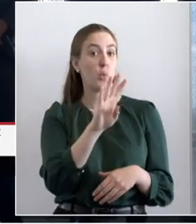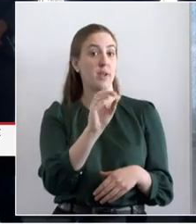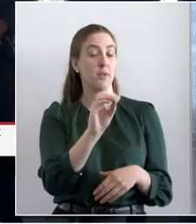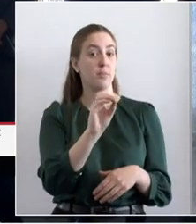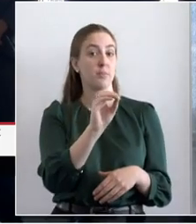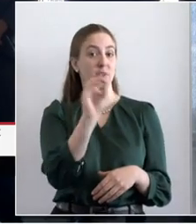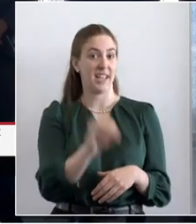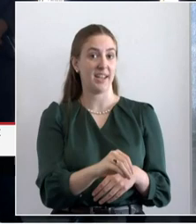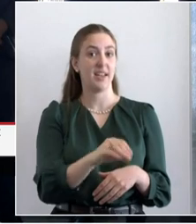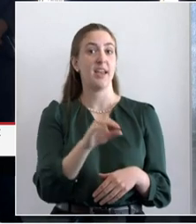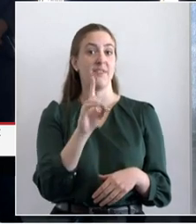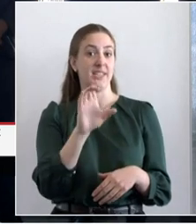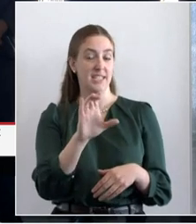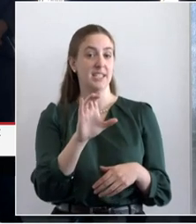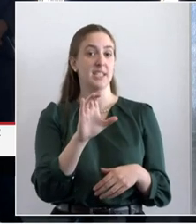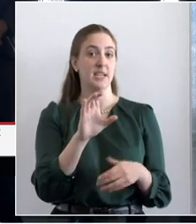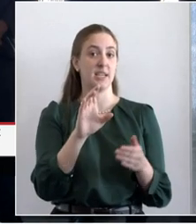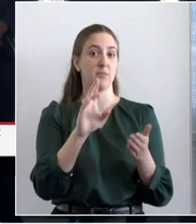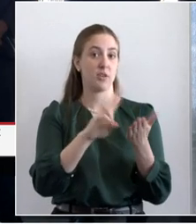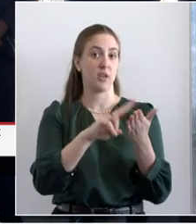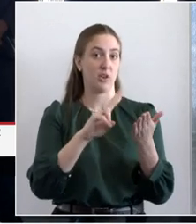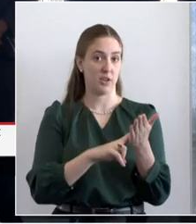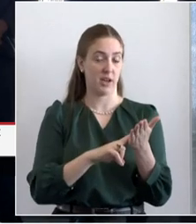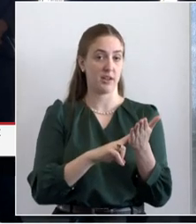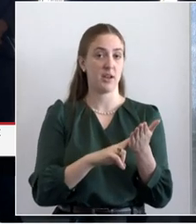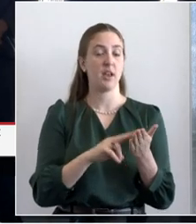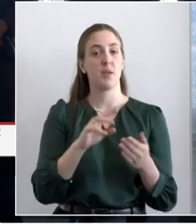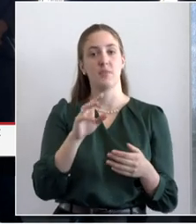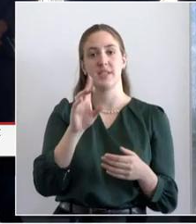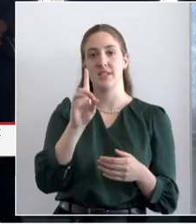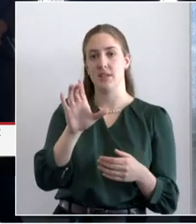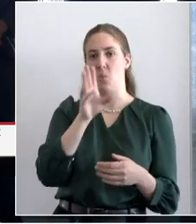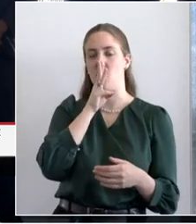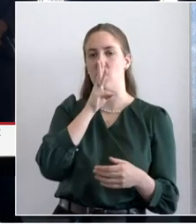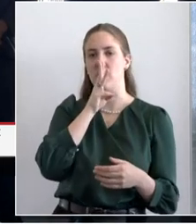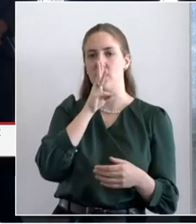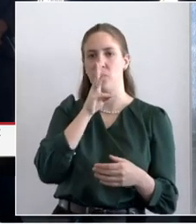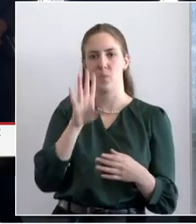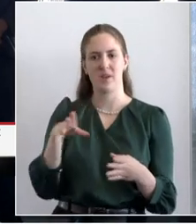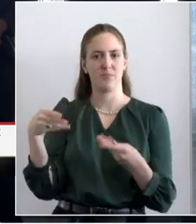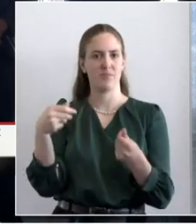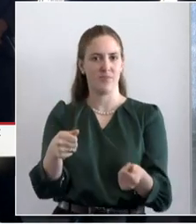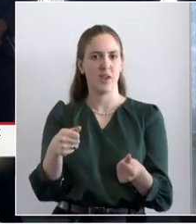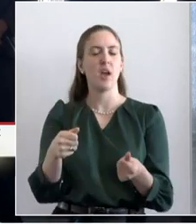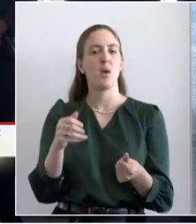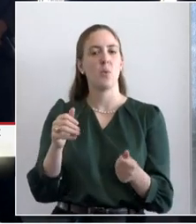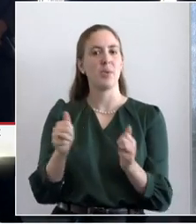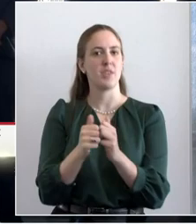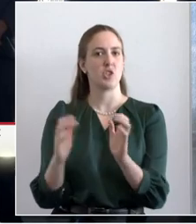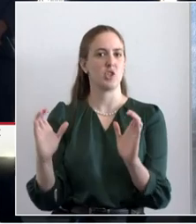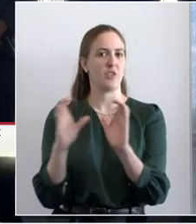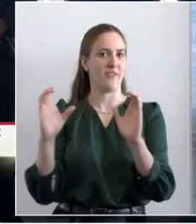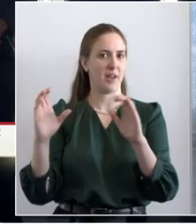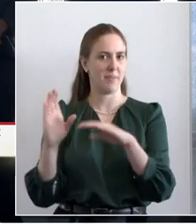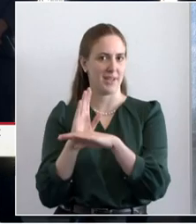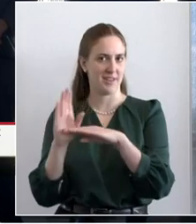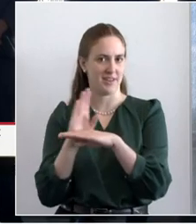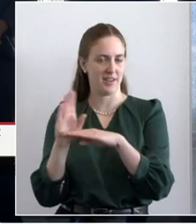capital contracts and subcontractors were awarded these monies, and also certified firms. We